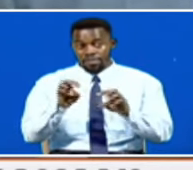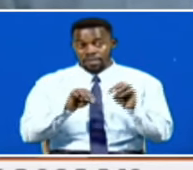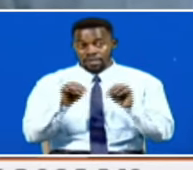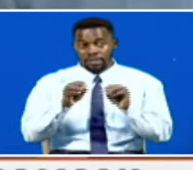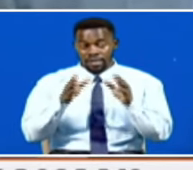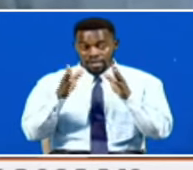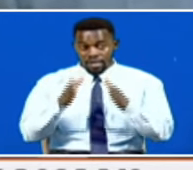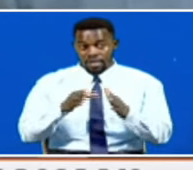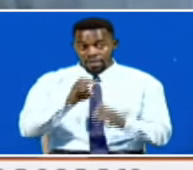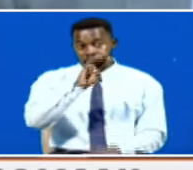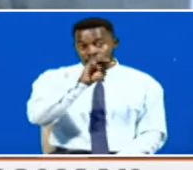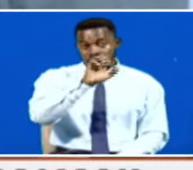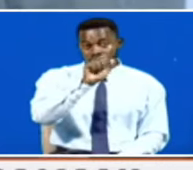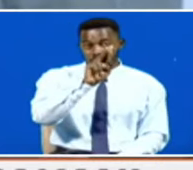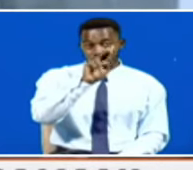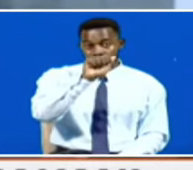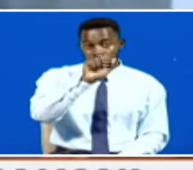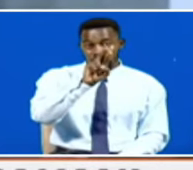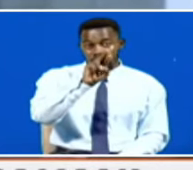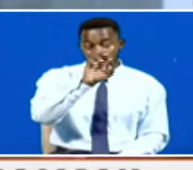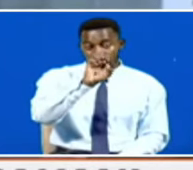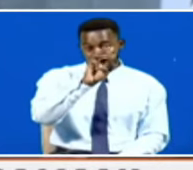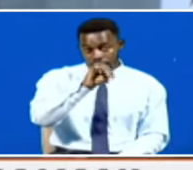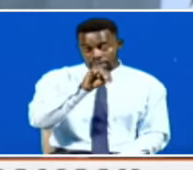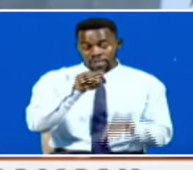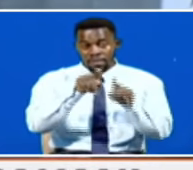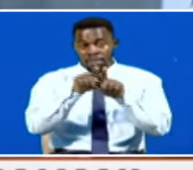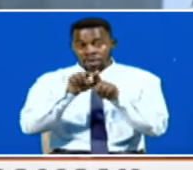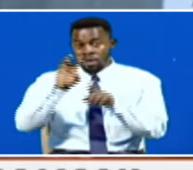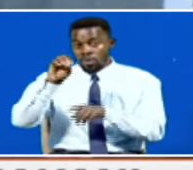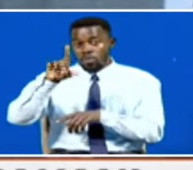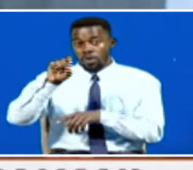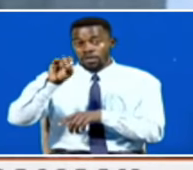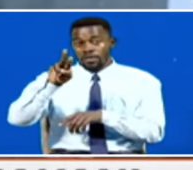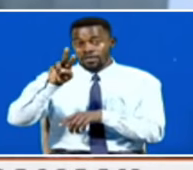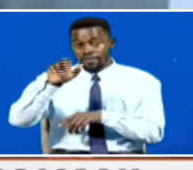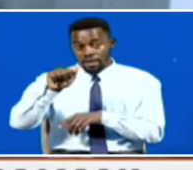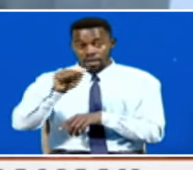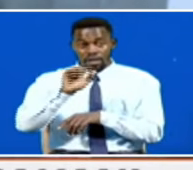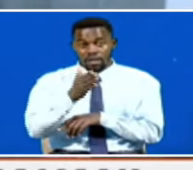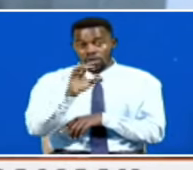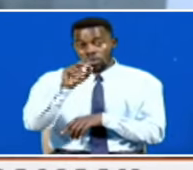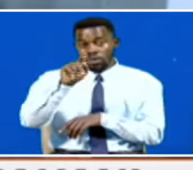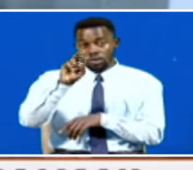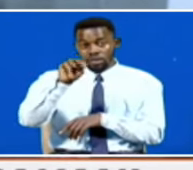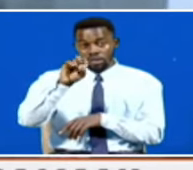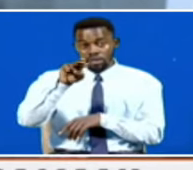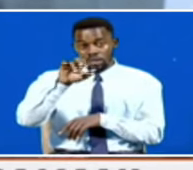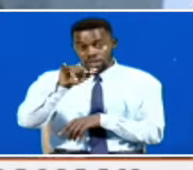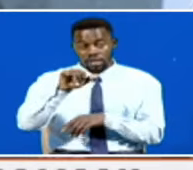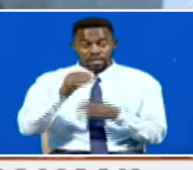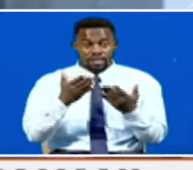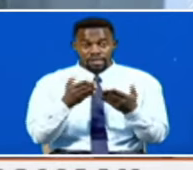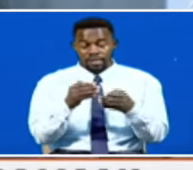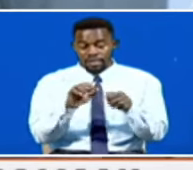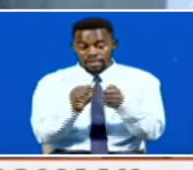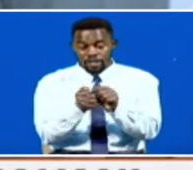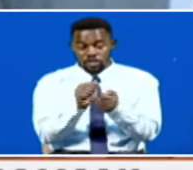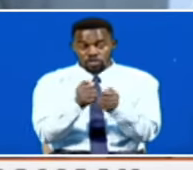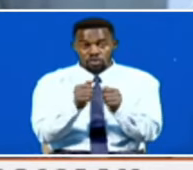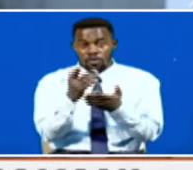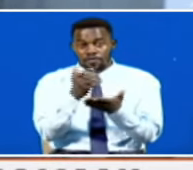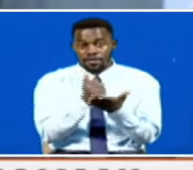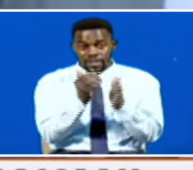Kenya. Mr. Oliver Okinyi Rabor, ICT Officer. Mr.